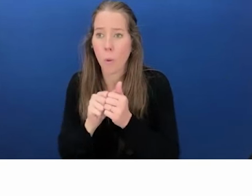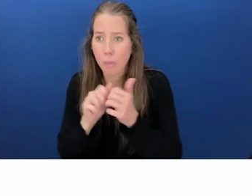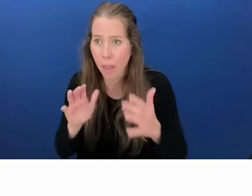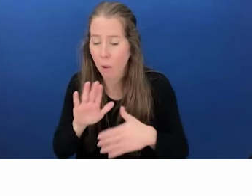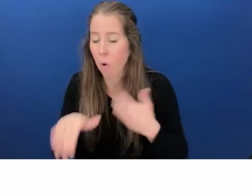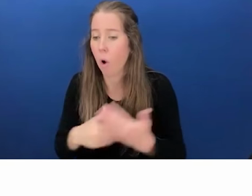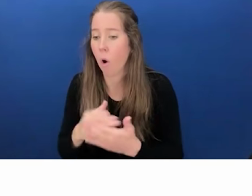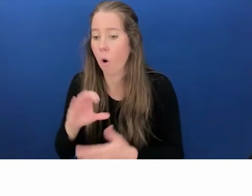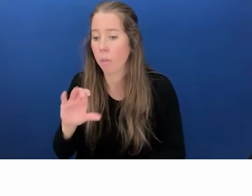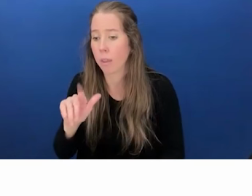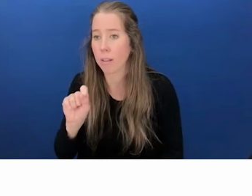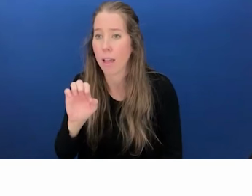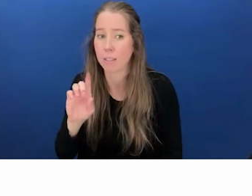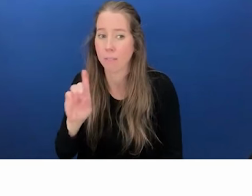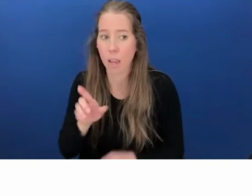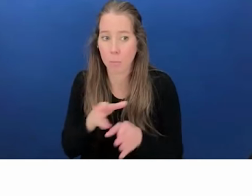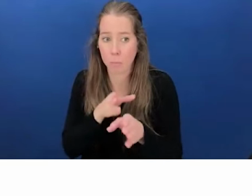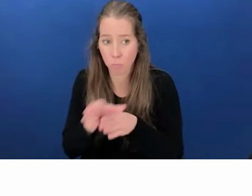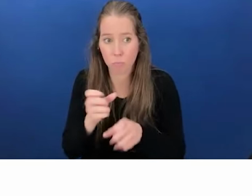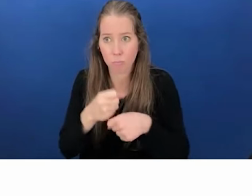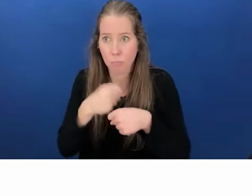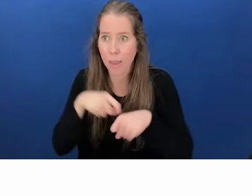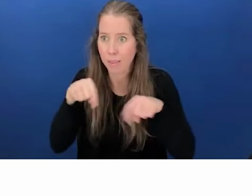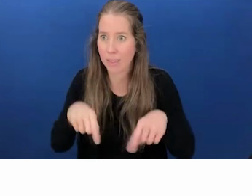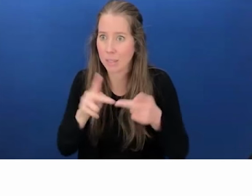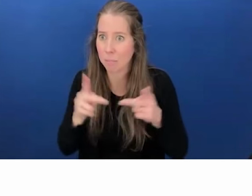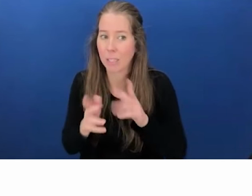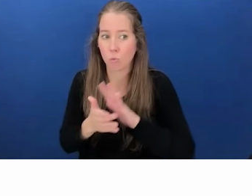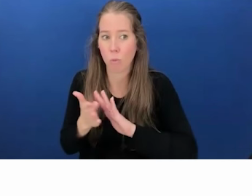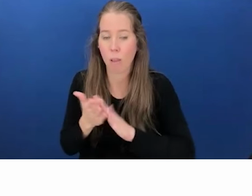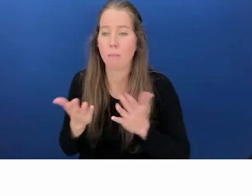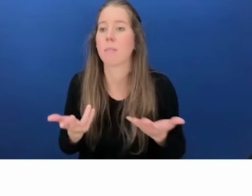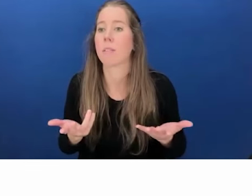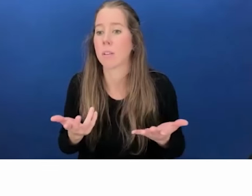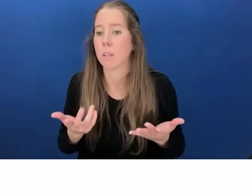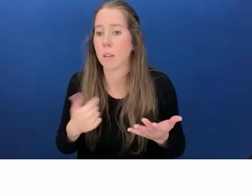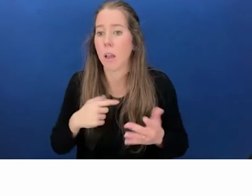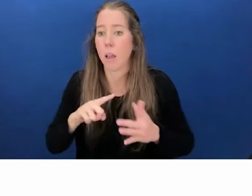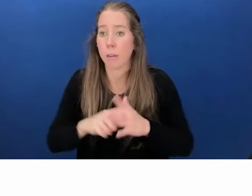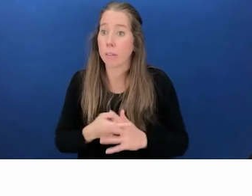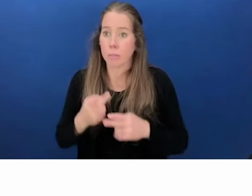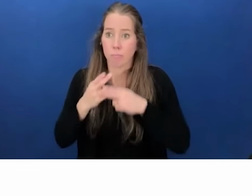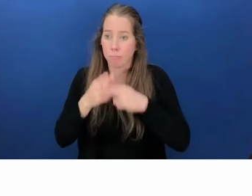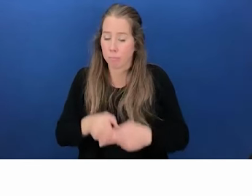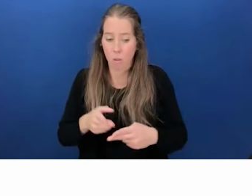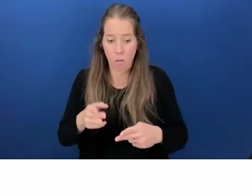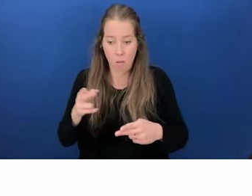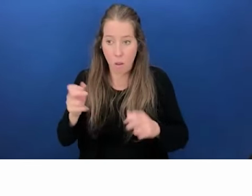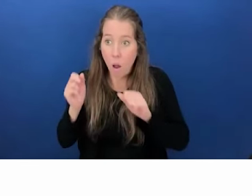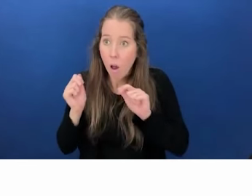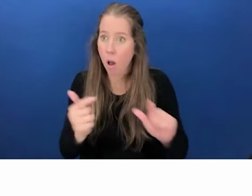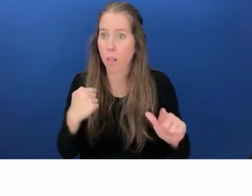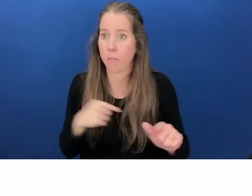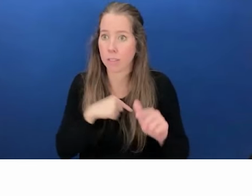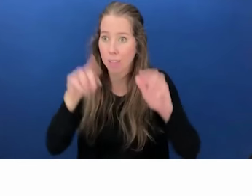who make this place work. So everybody, I started to refer to all of us as educators because we all are.